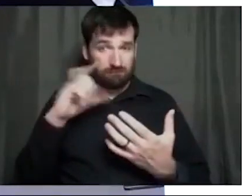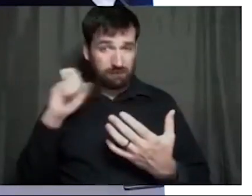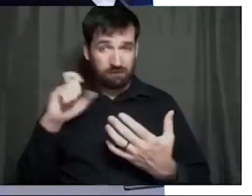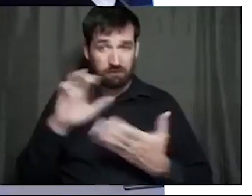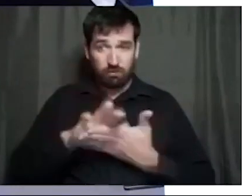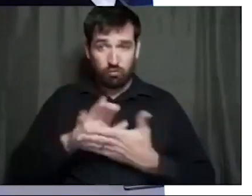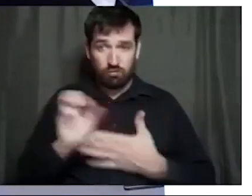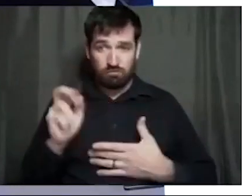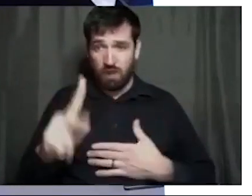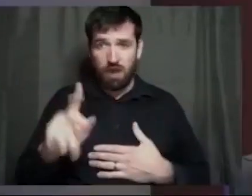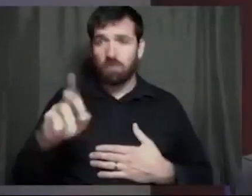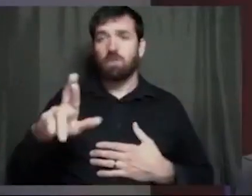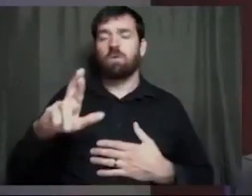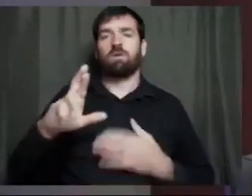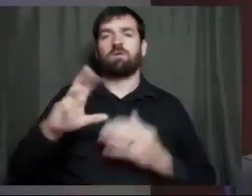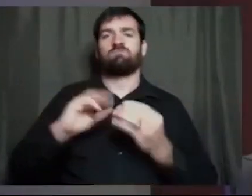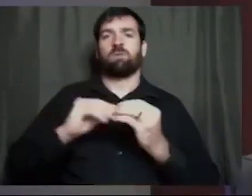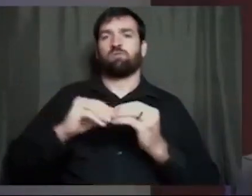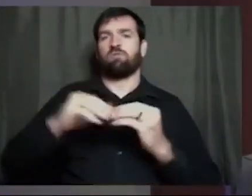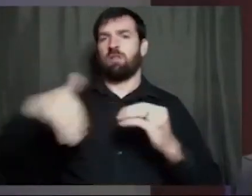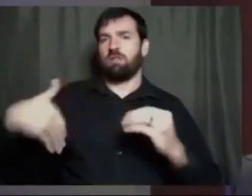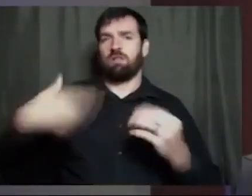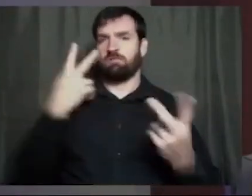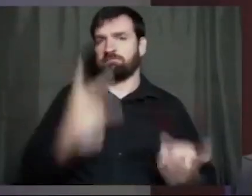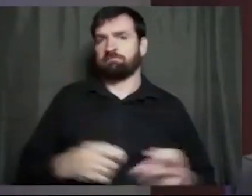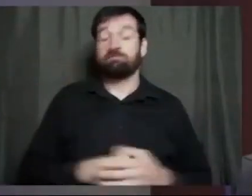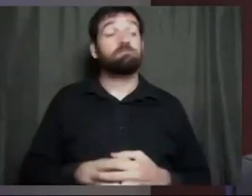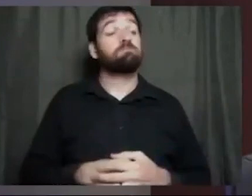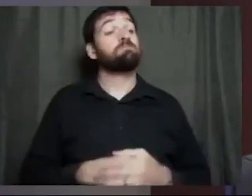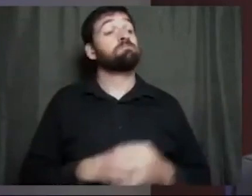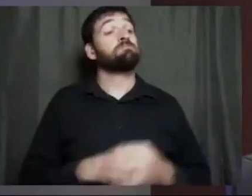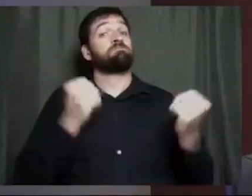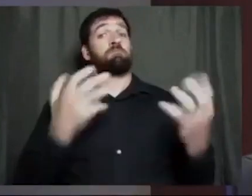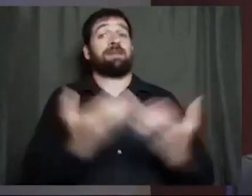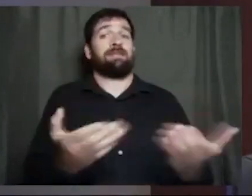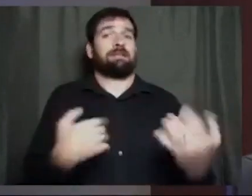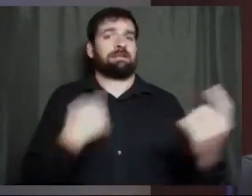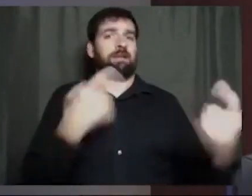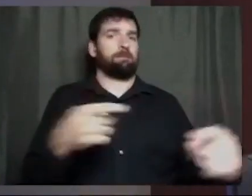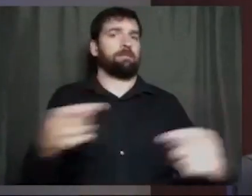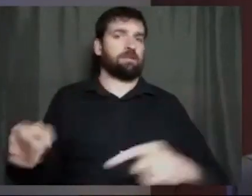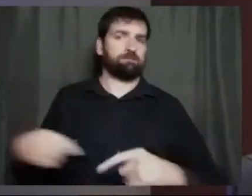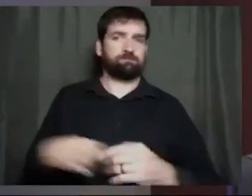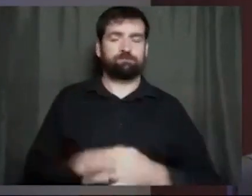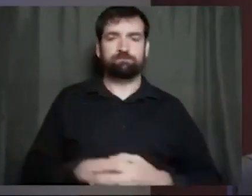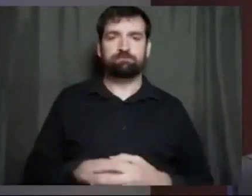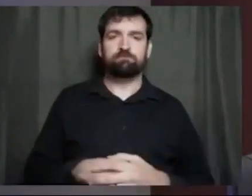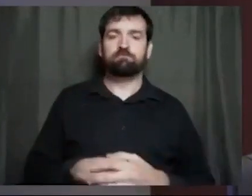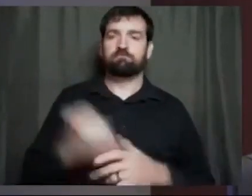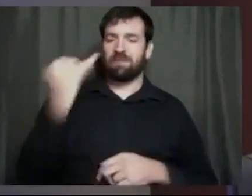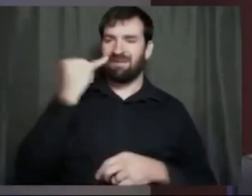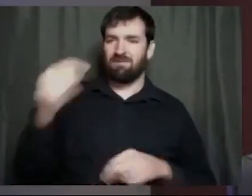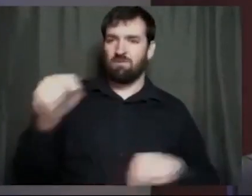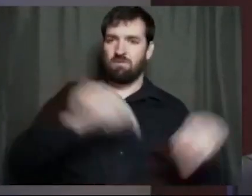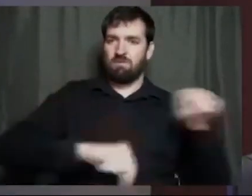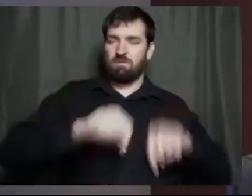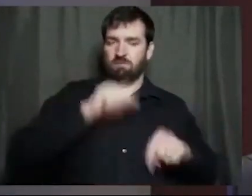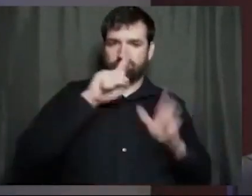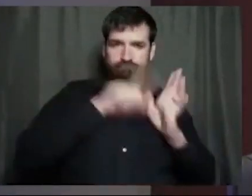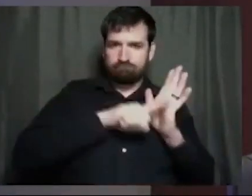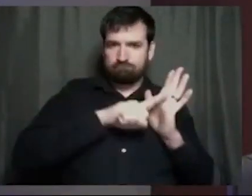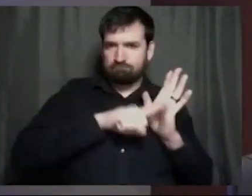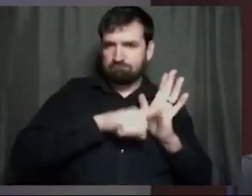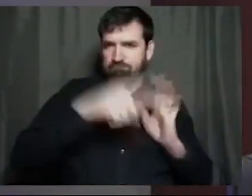So Sure. You know, a lot of things happened. If you look back earlier in the summer months, late